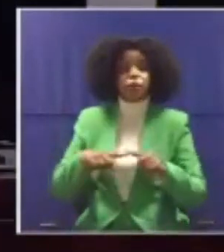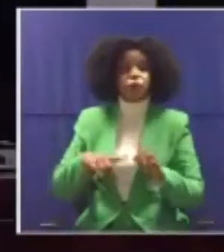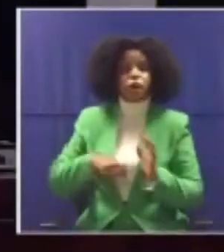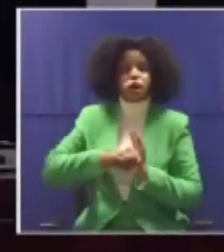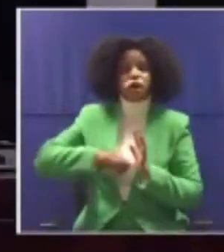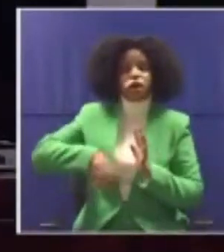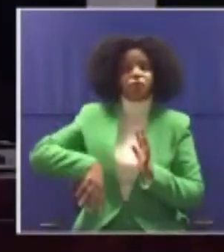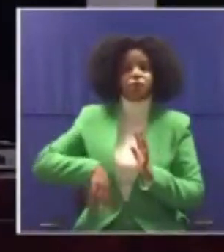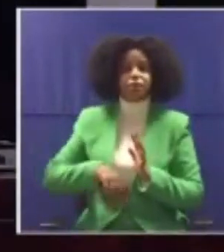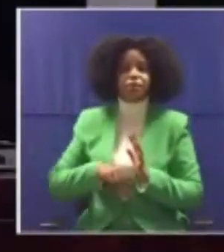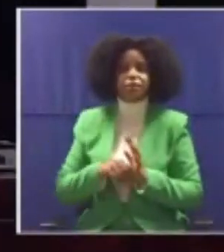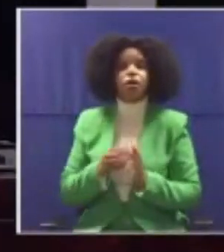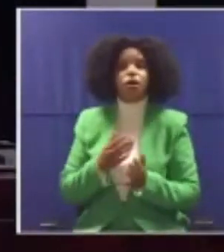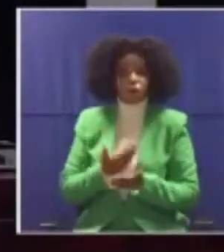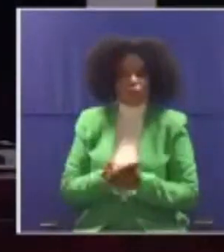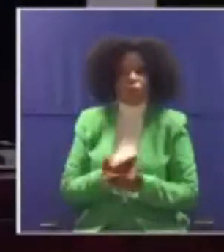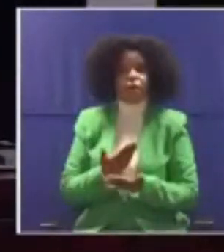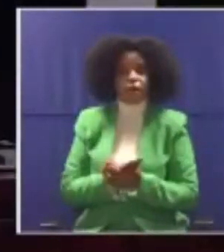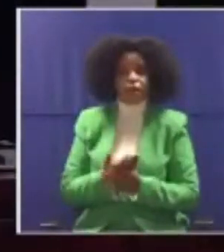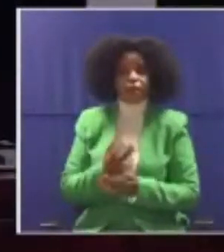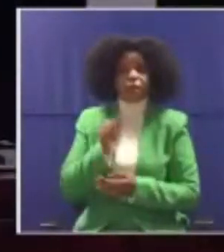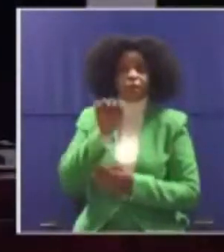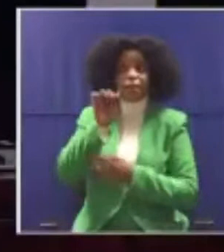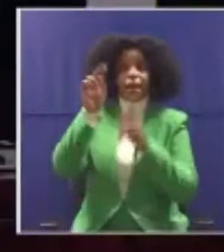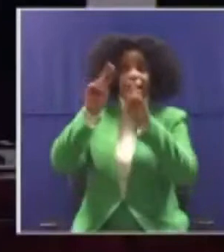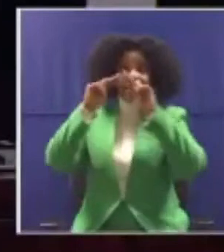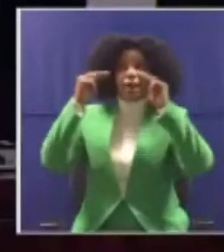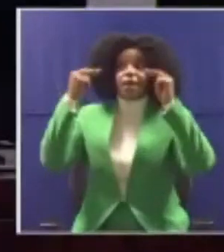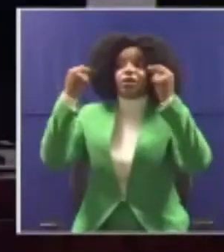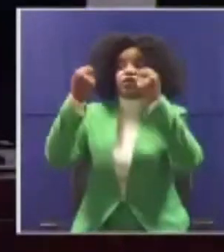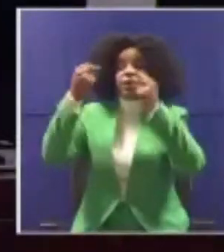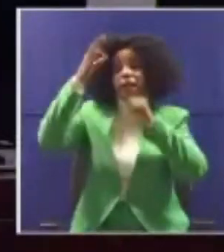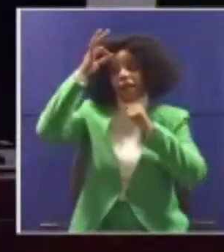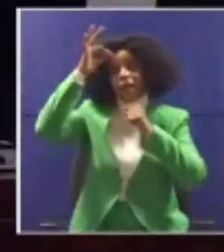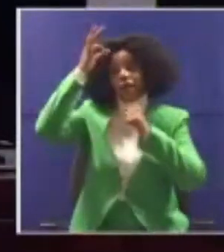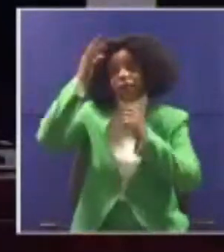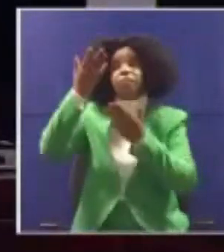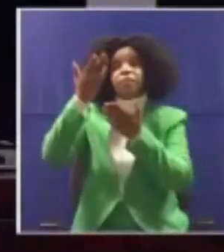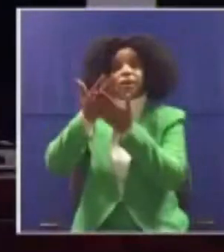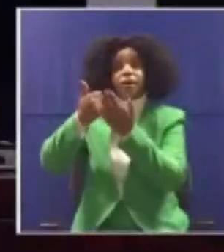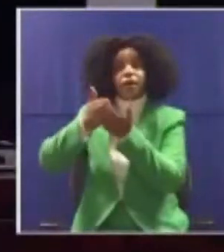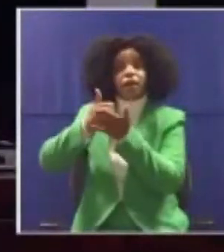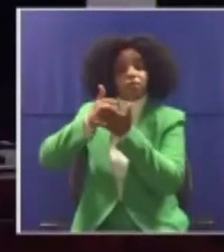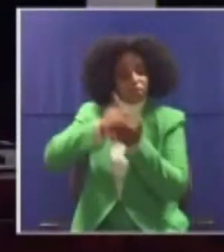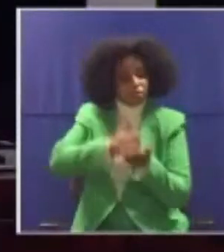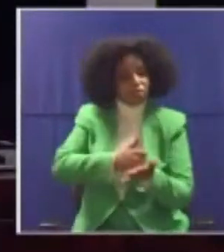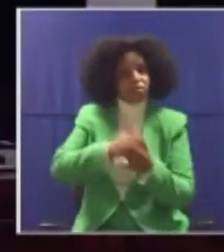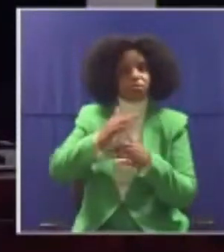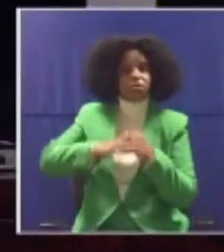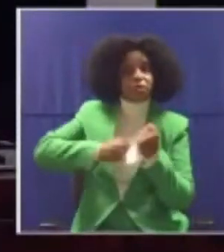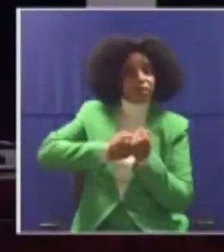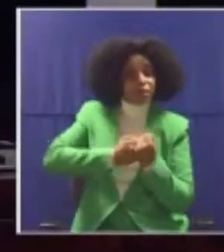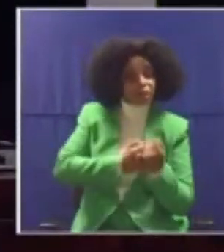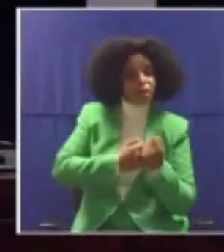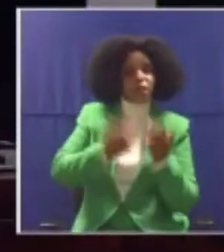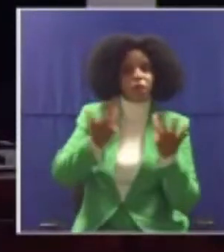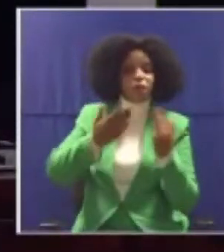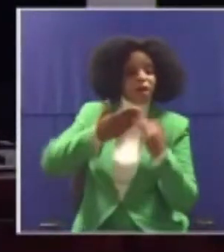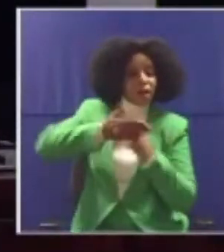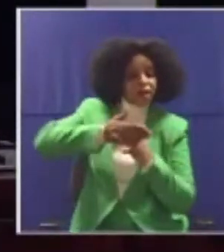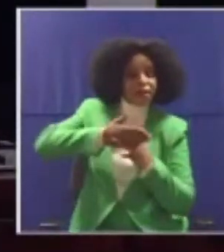the national government to support, to intervene. In fact, we